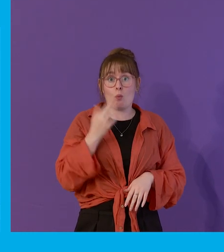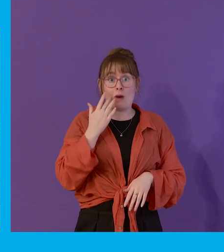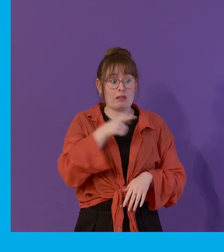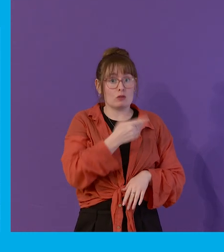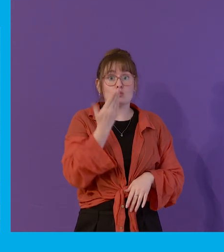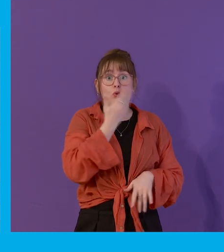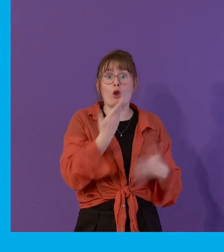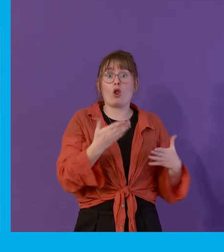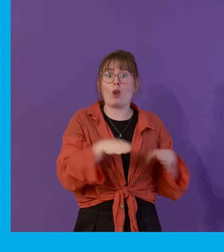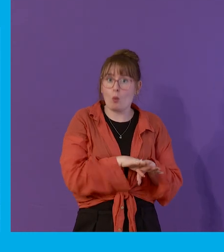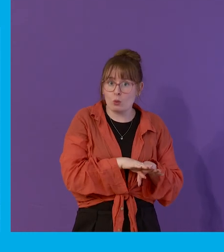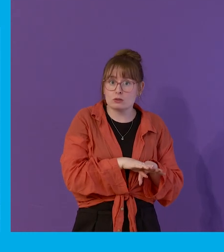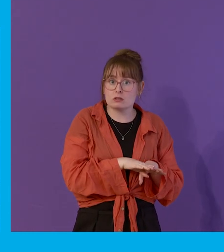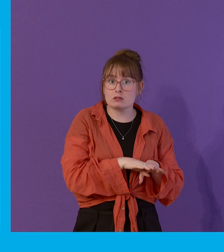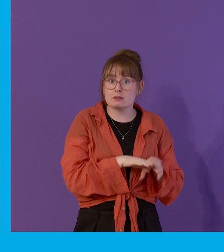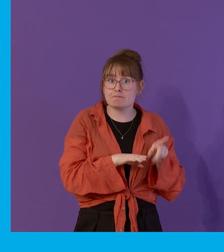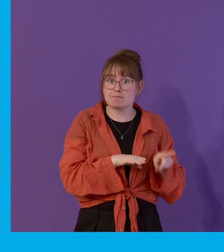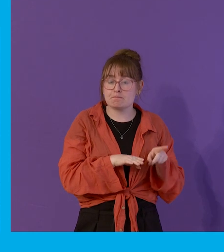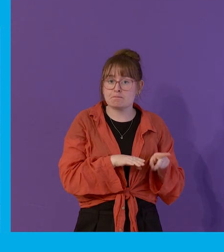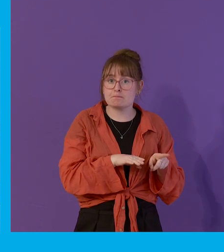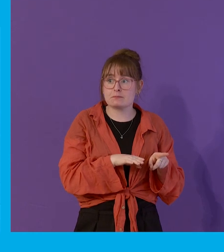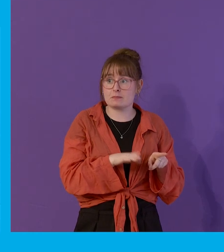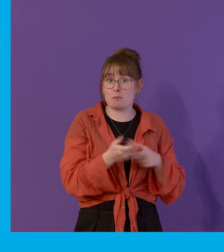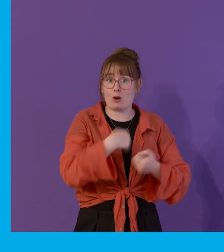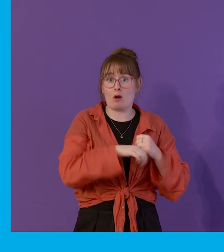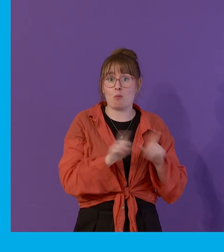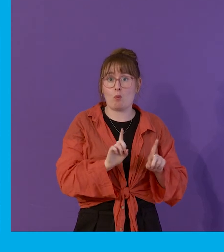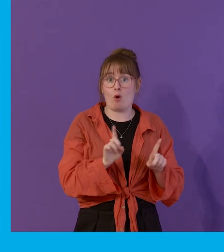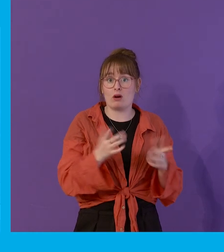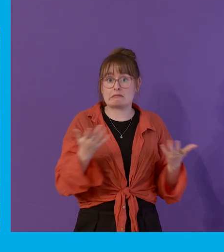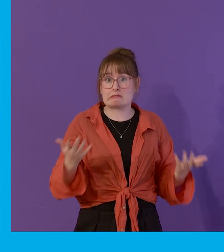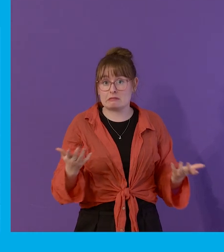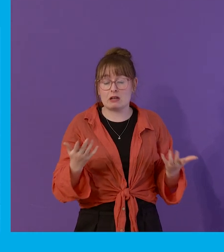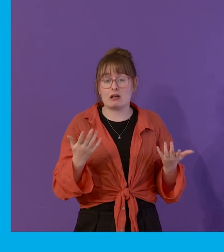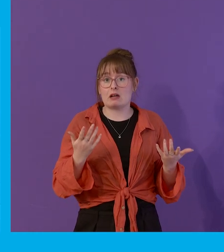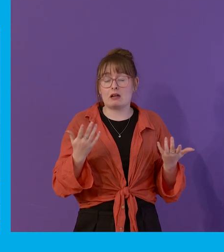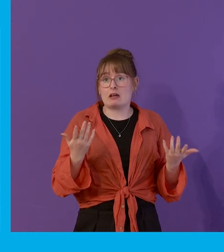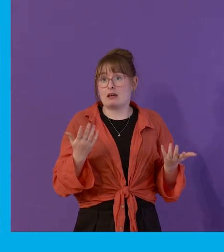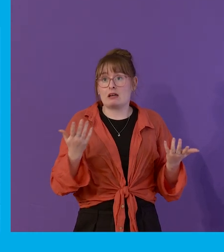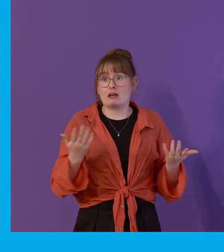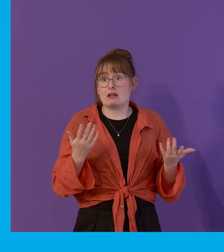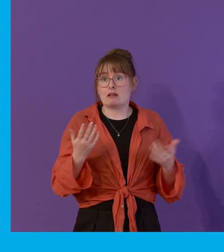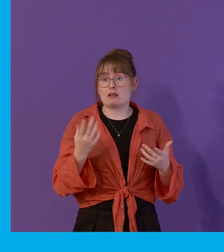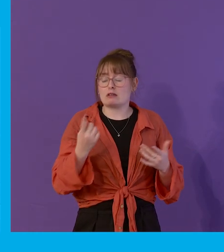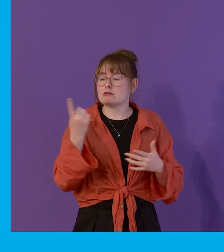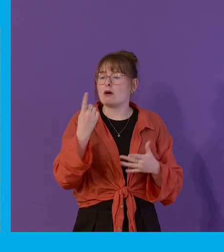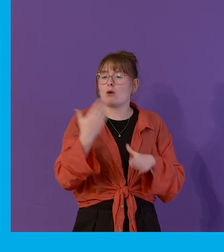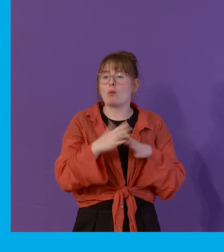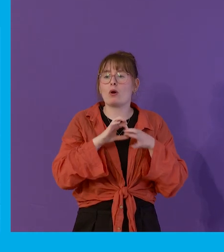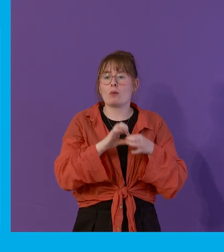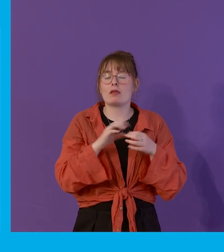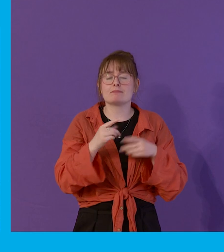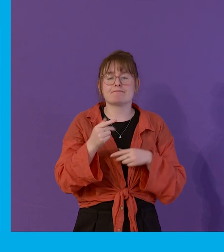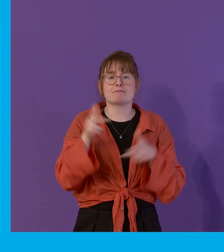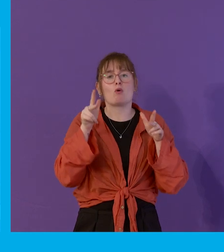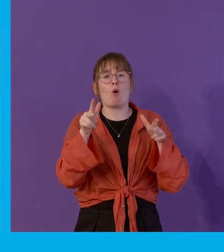once that school closes, you end up with basically what somebody I'm working with calls a bedroom